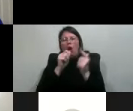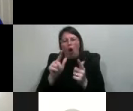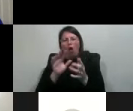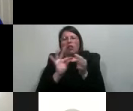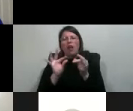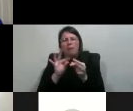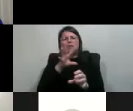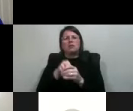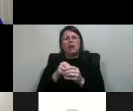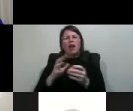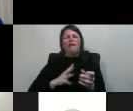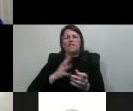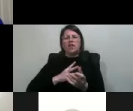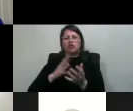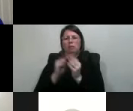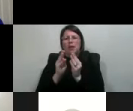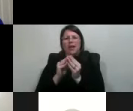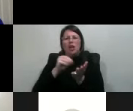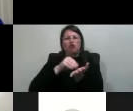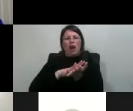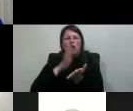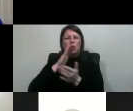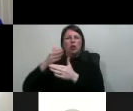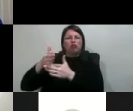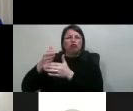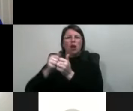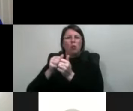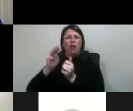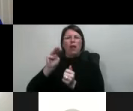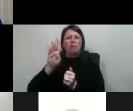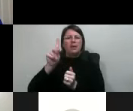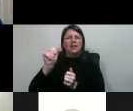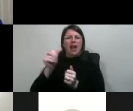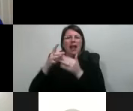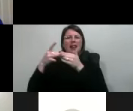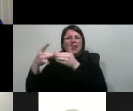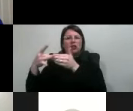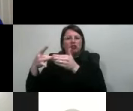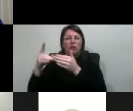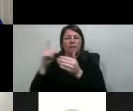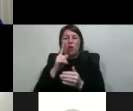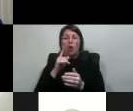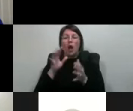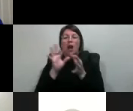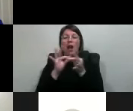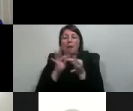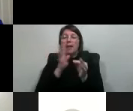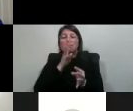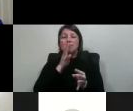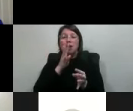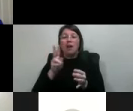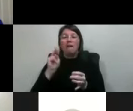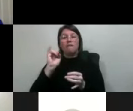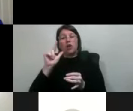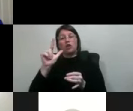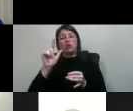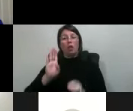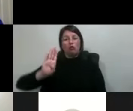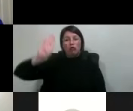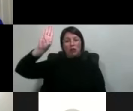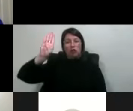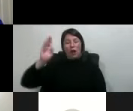record and will be shared with the MBTA leadership. To make a comment aloud, you must virtually raise your hand. To do this